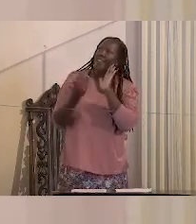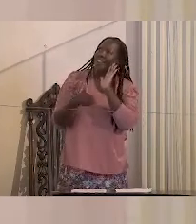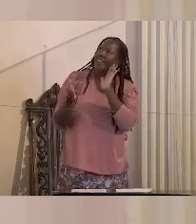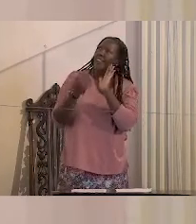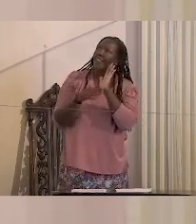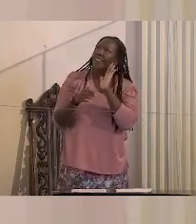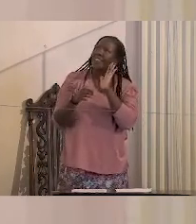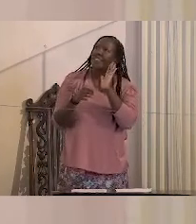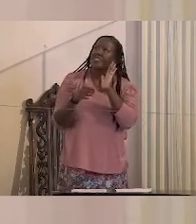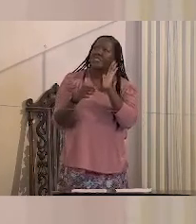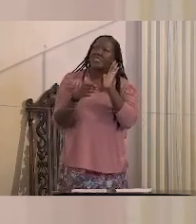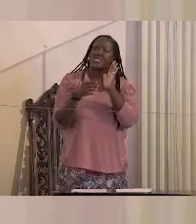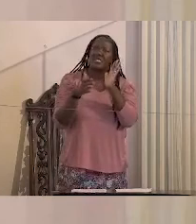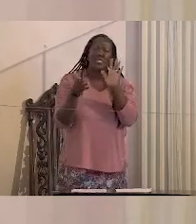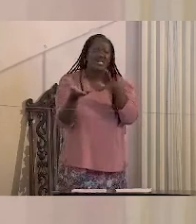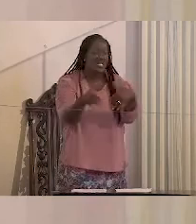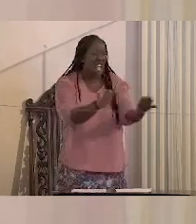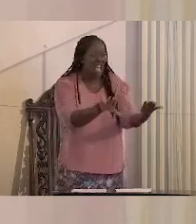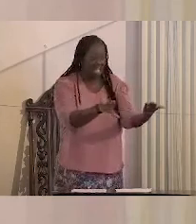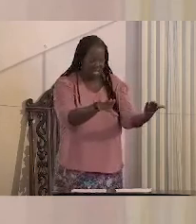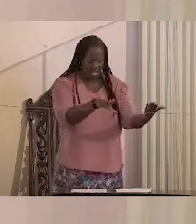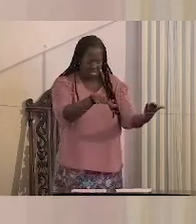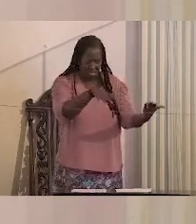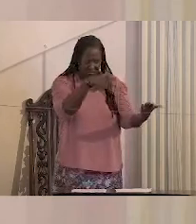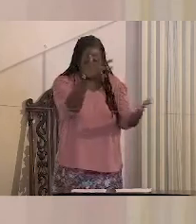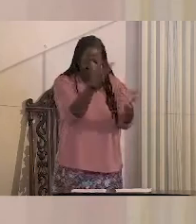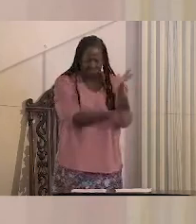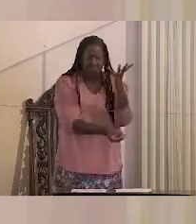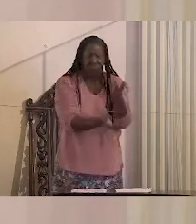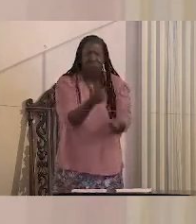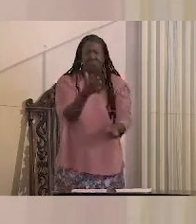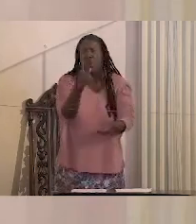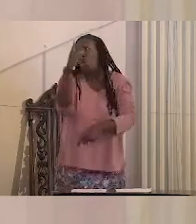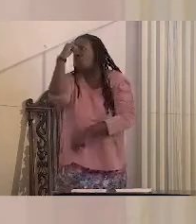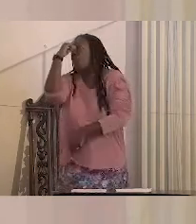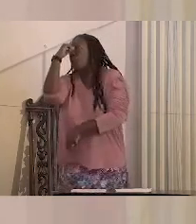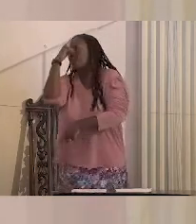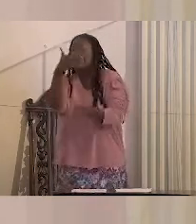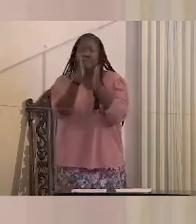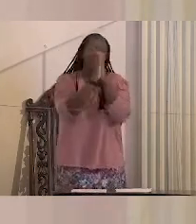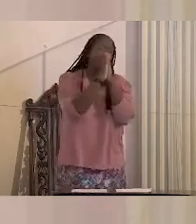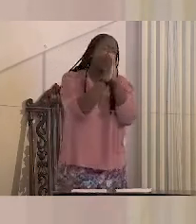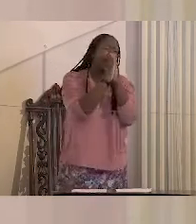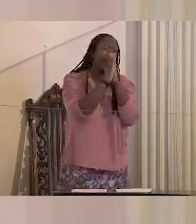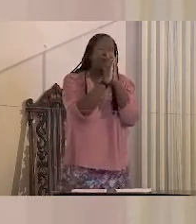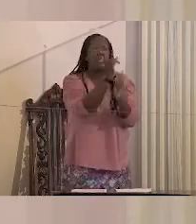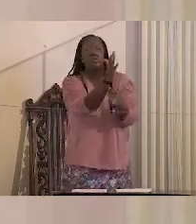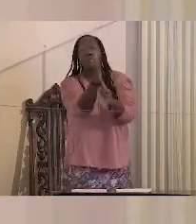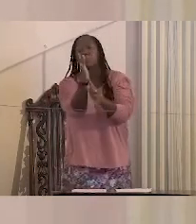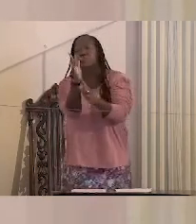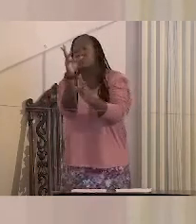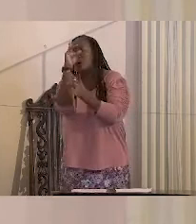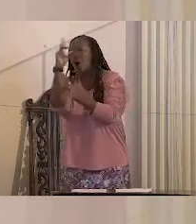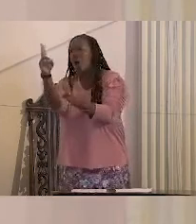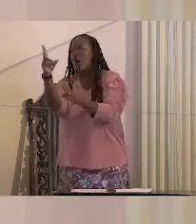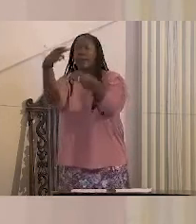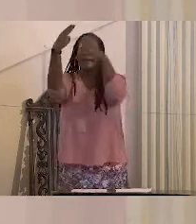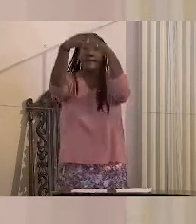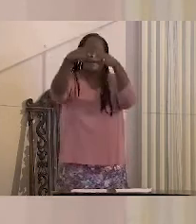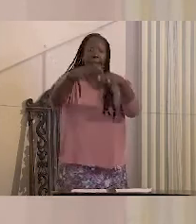Carnage, thoughts, prayers, vigils, names,